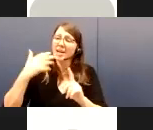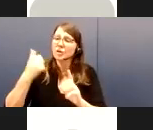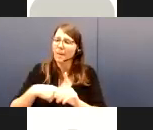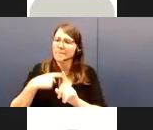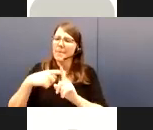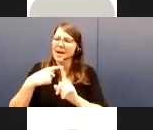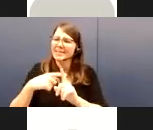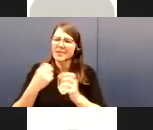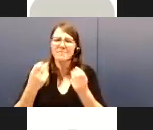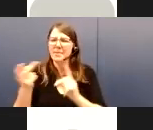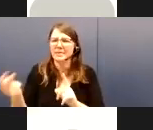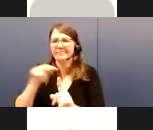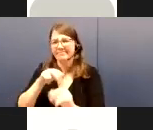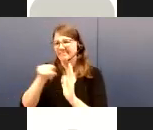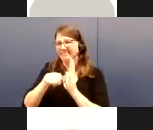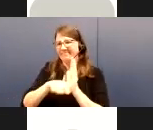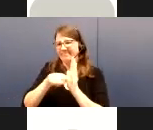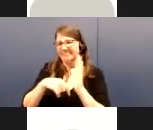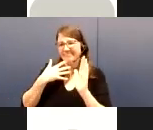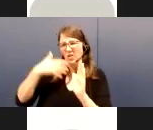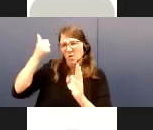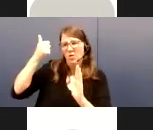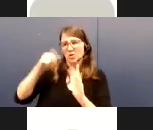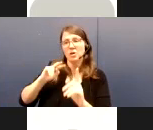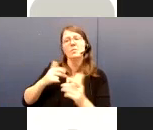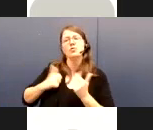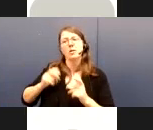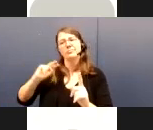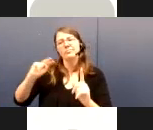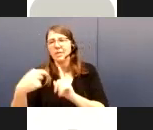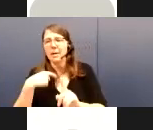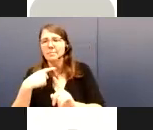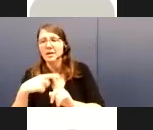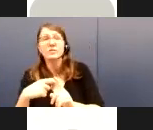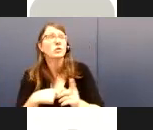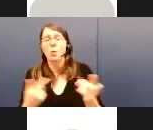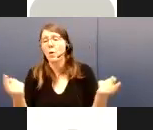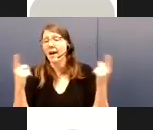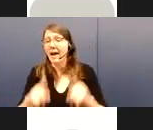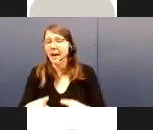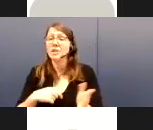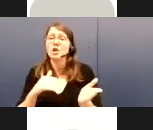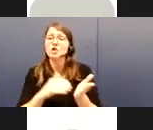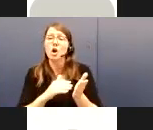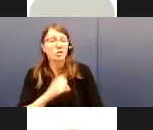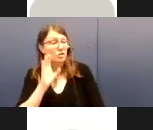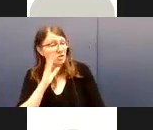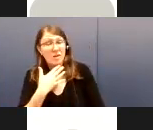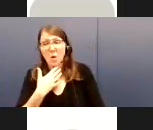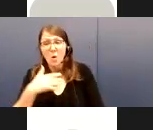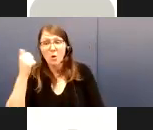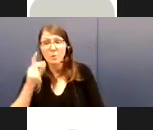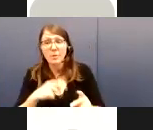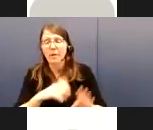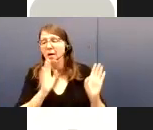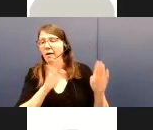right? So you have older adults kind of maybe being brushed off by doctors or professionals that say it's an age issue. Well,